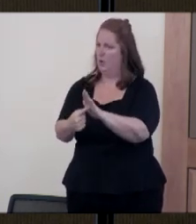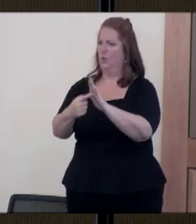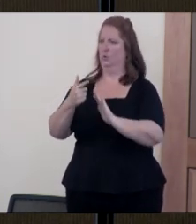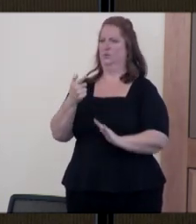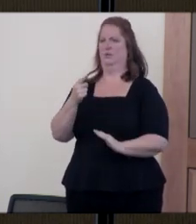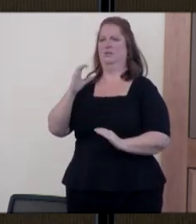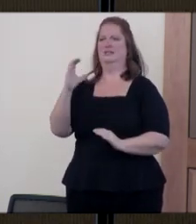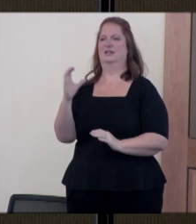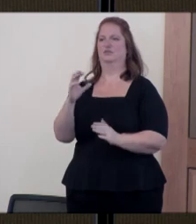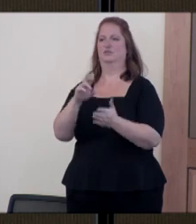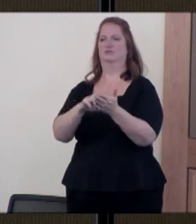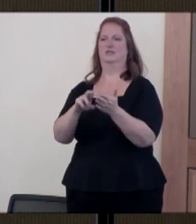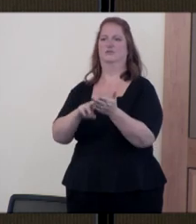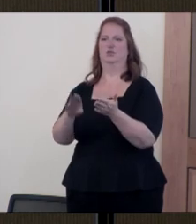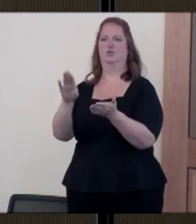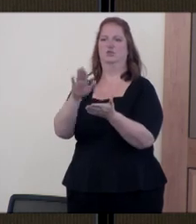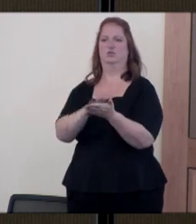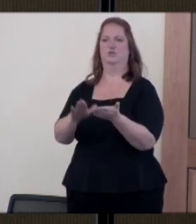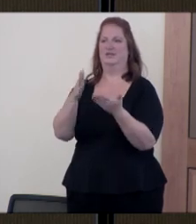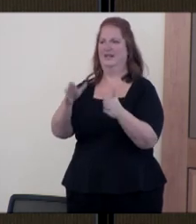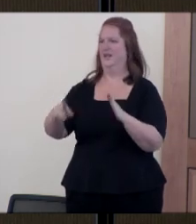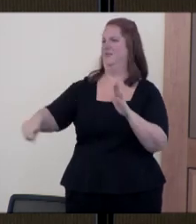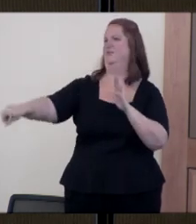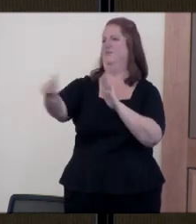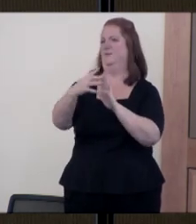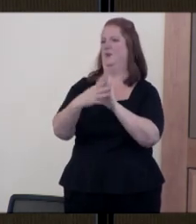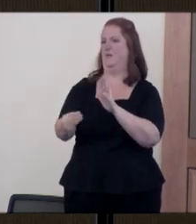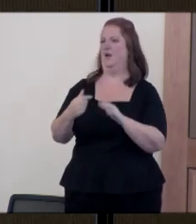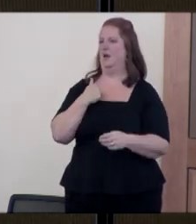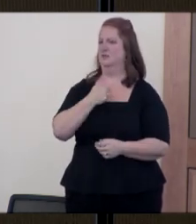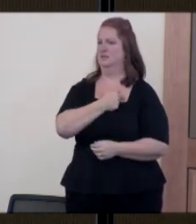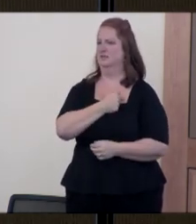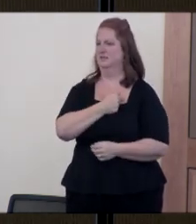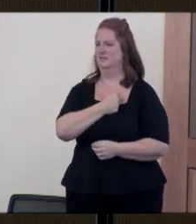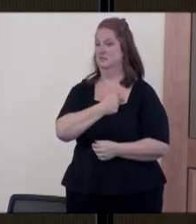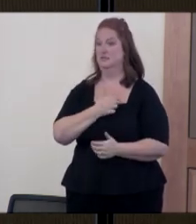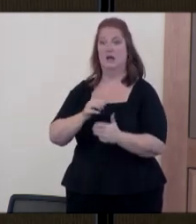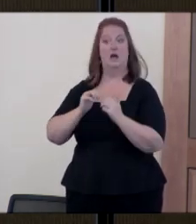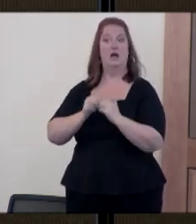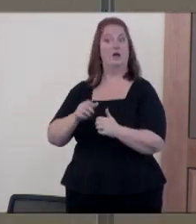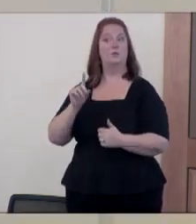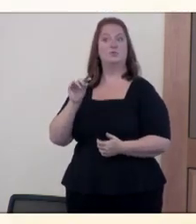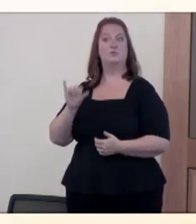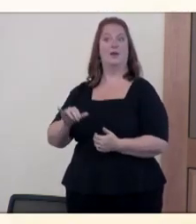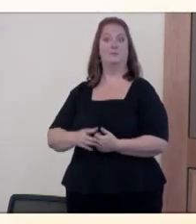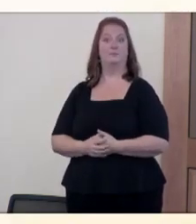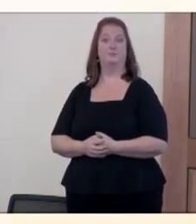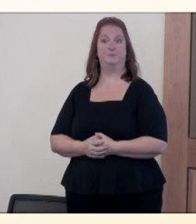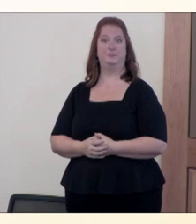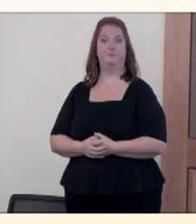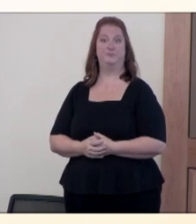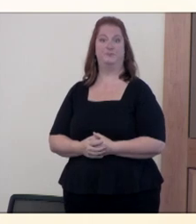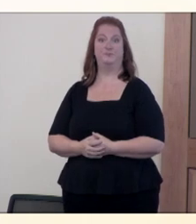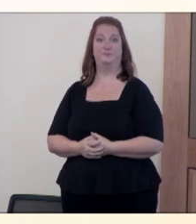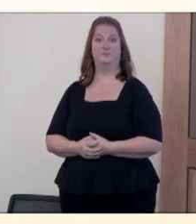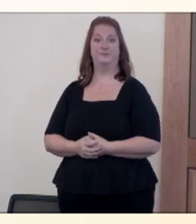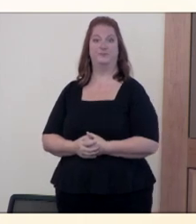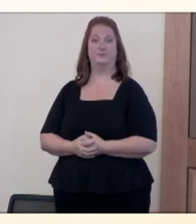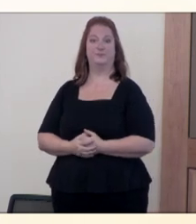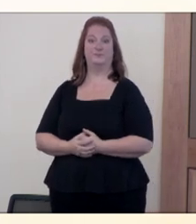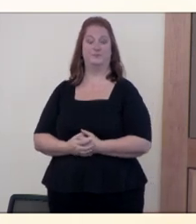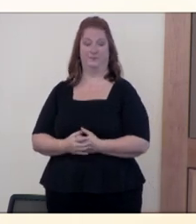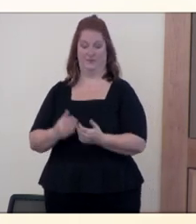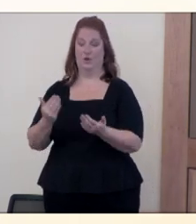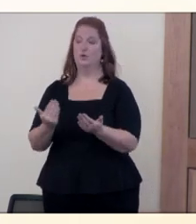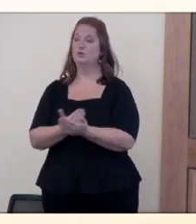American research university for everybody. So here's how we're going to do it. We're going to do it with a new